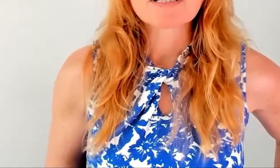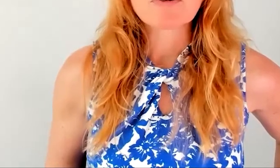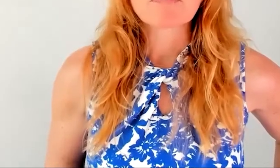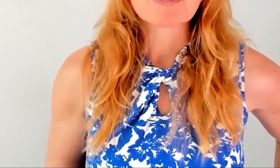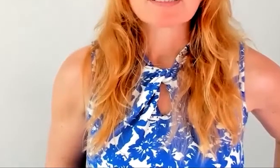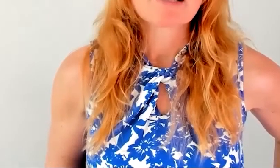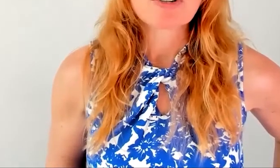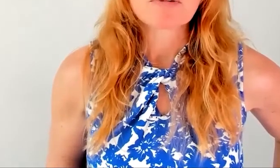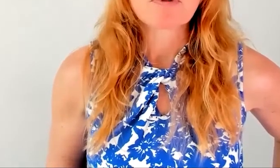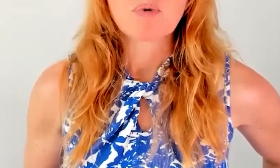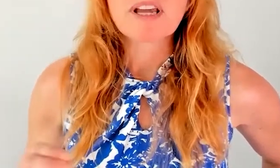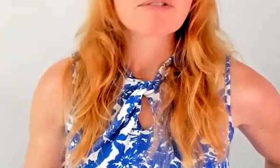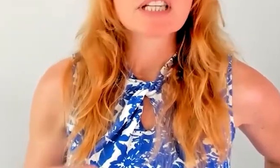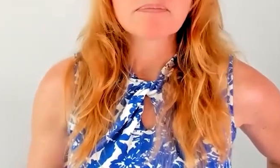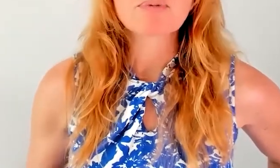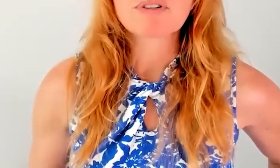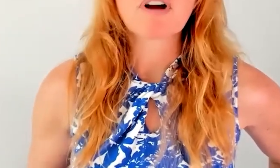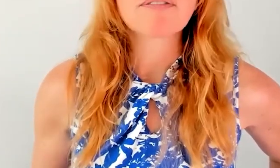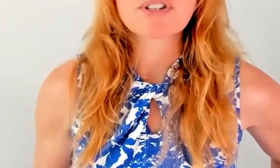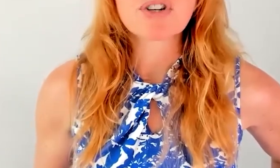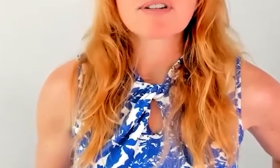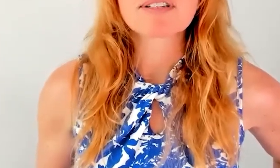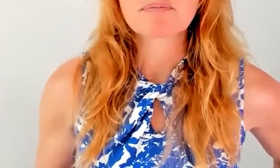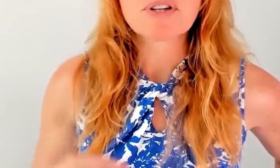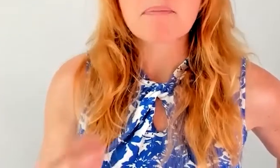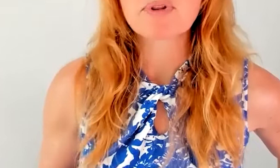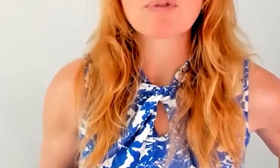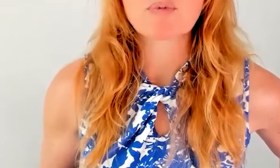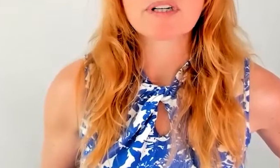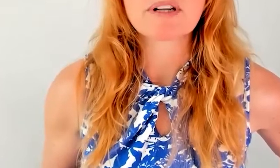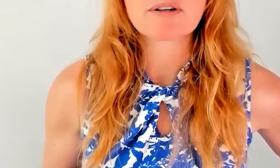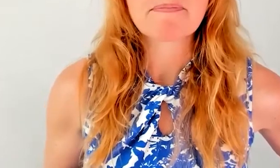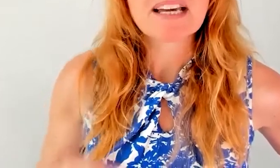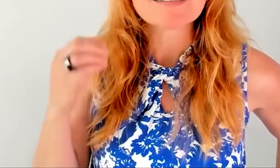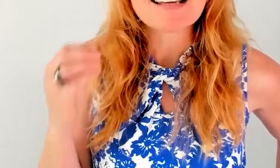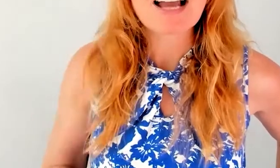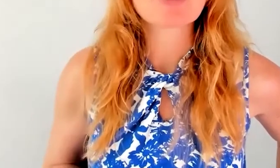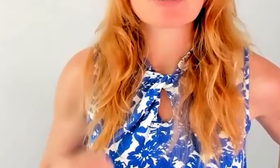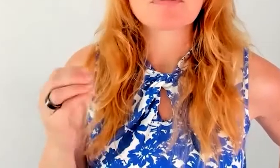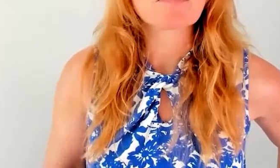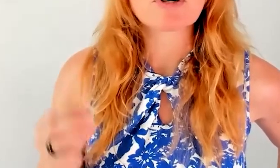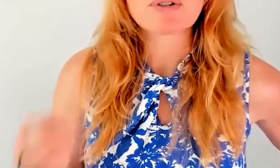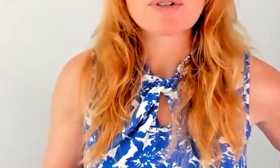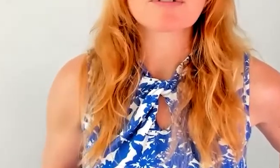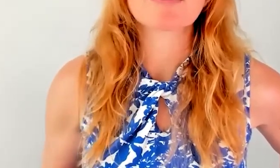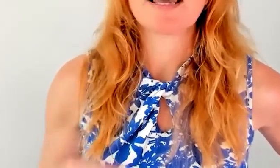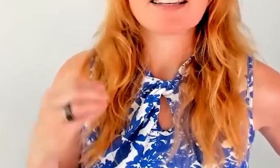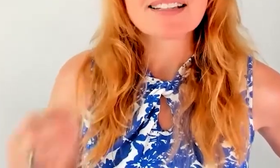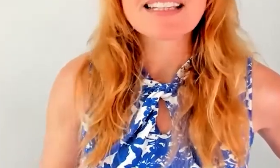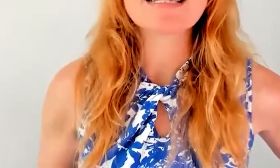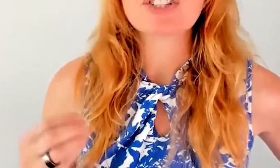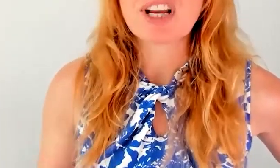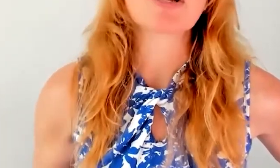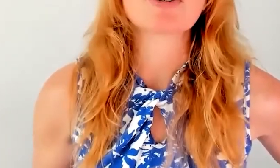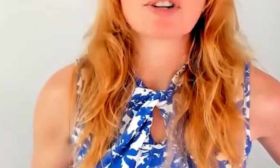Welcome to Leading with Empathy and Allyship, where we have deep, real conversations to build empathy for one another and to take action to be more inclusive and